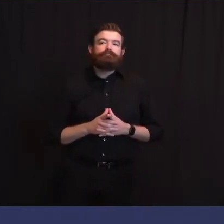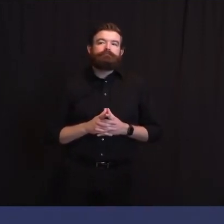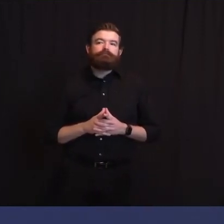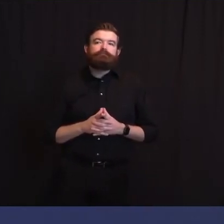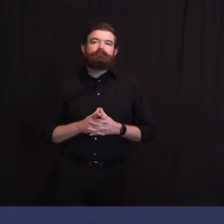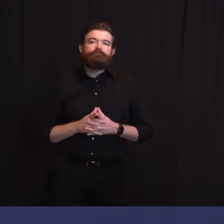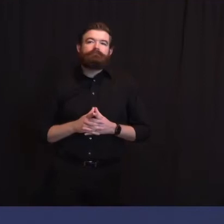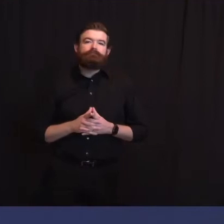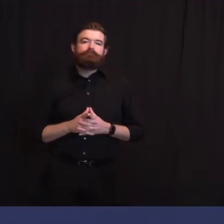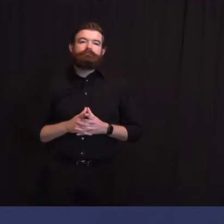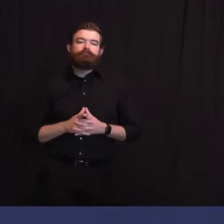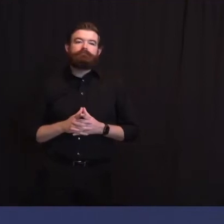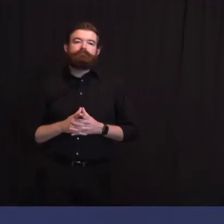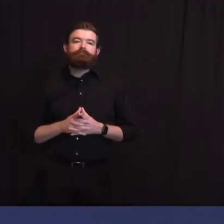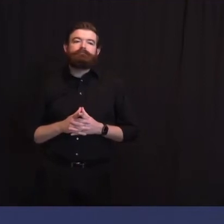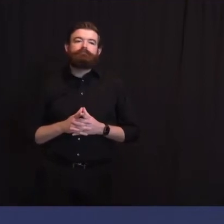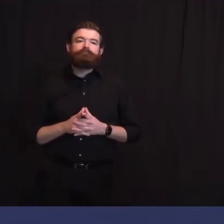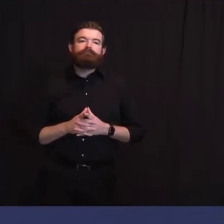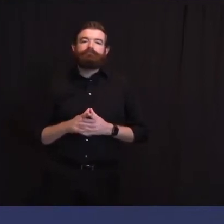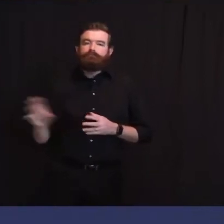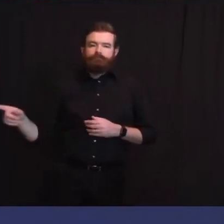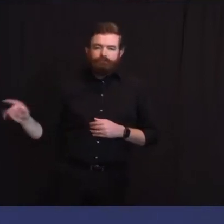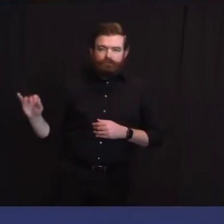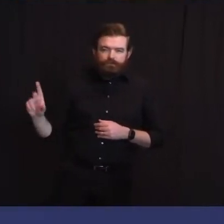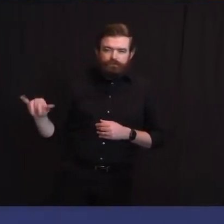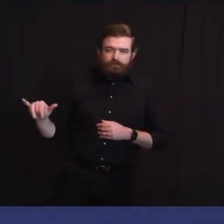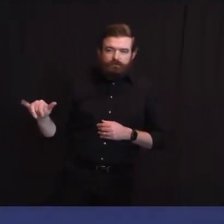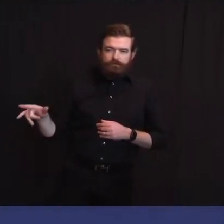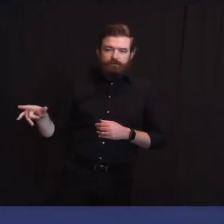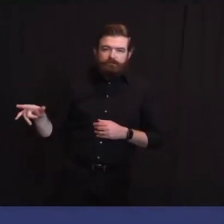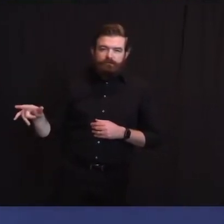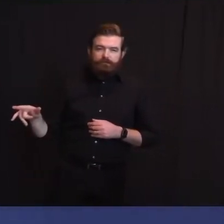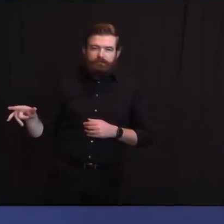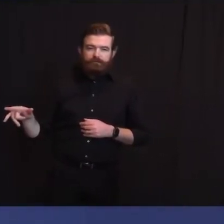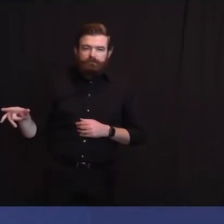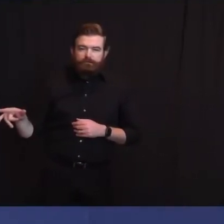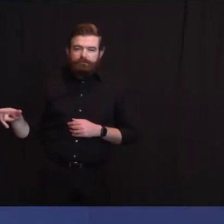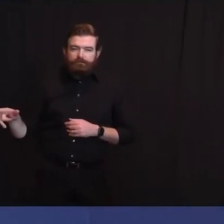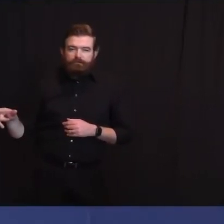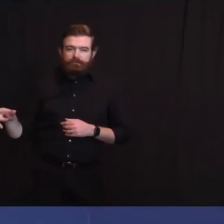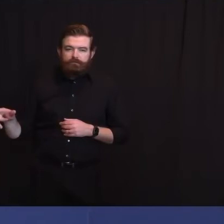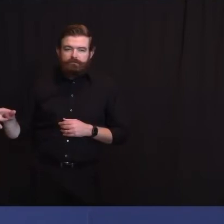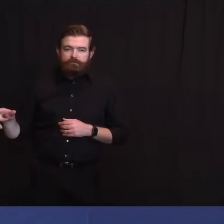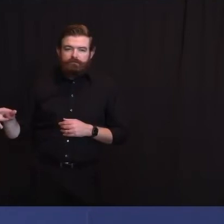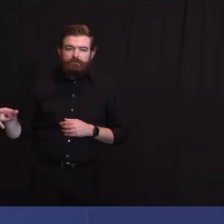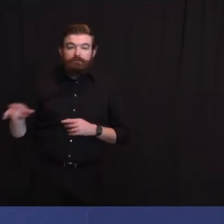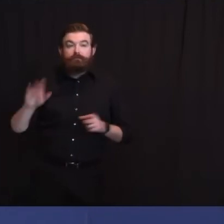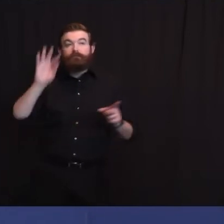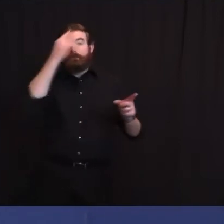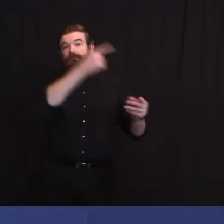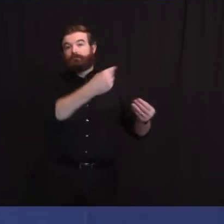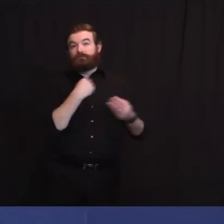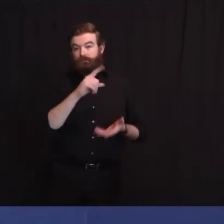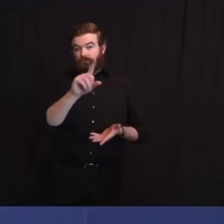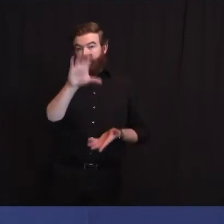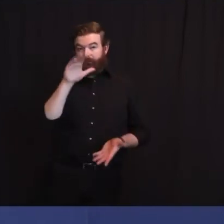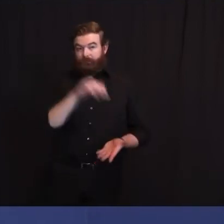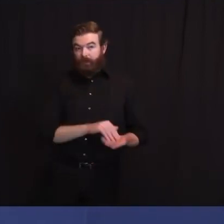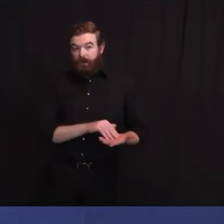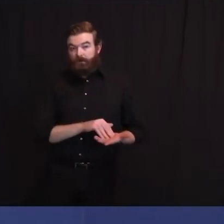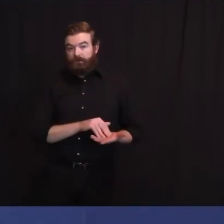and the state program, Judy? Okay. This gets kind of complicated, but we get this is just round